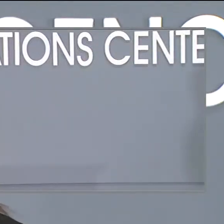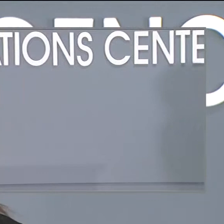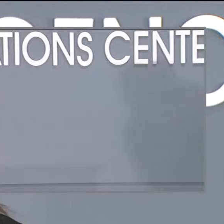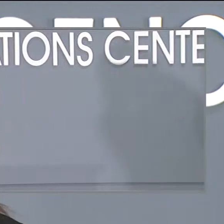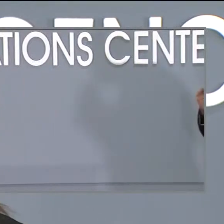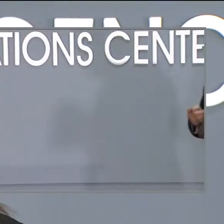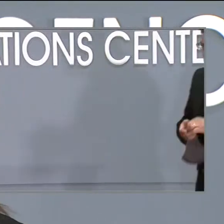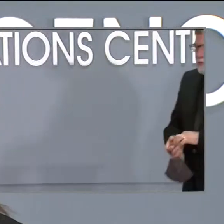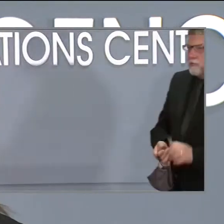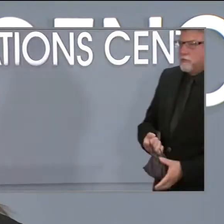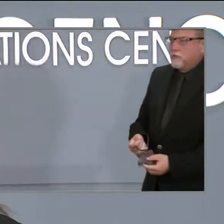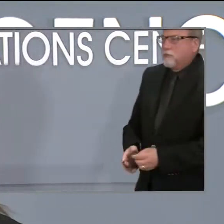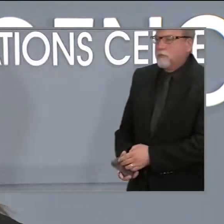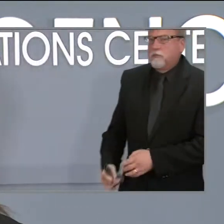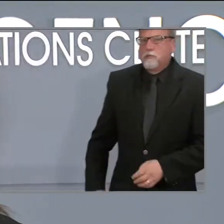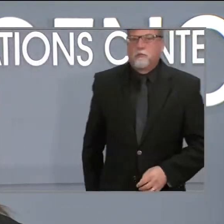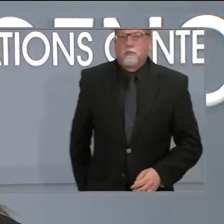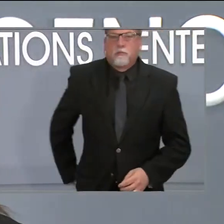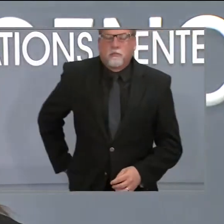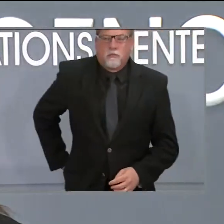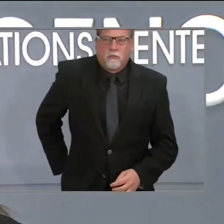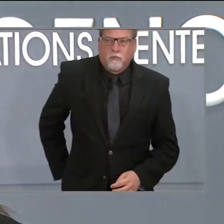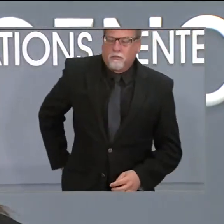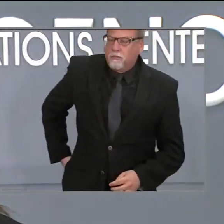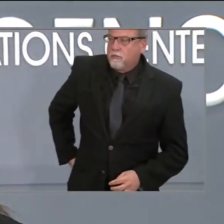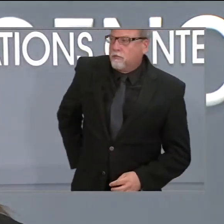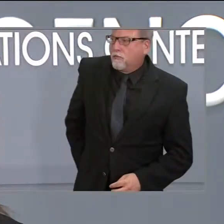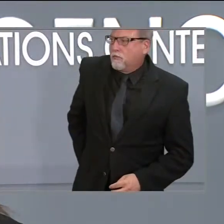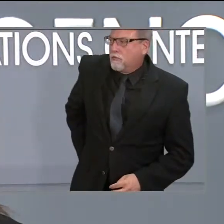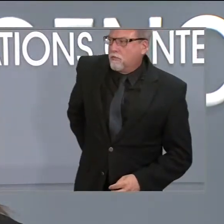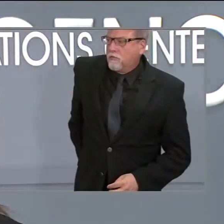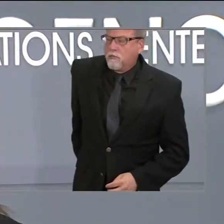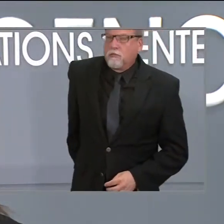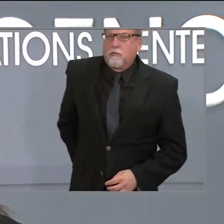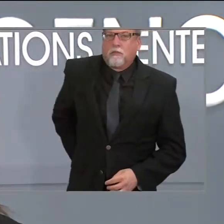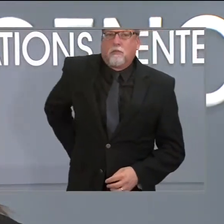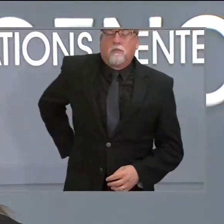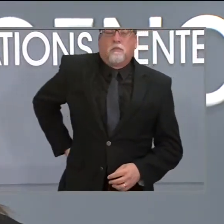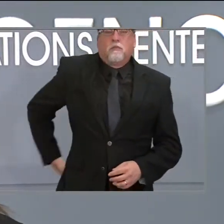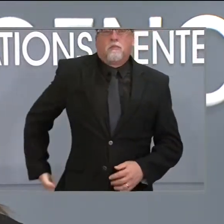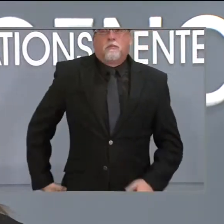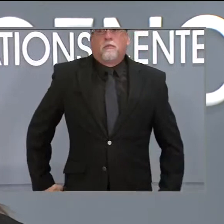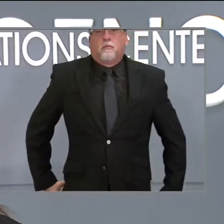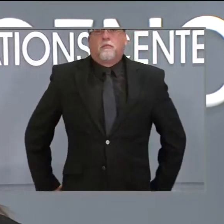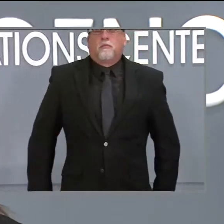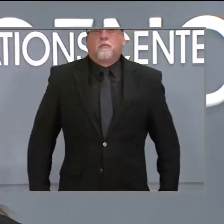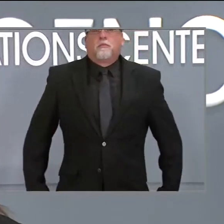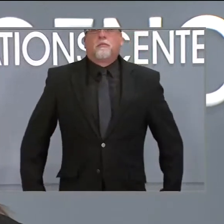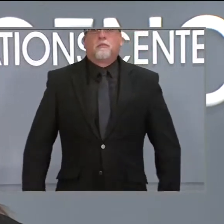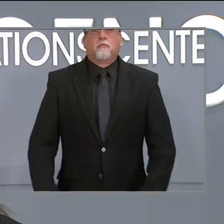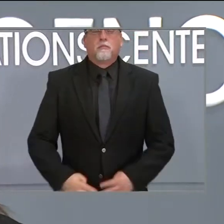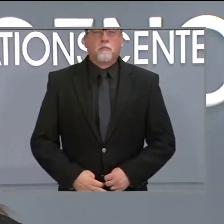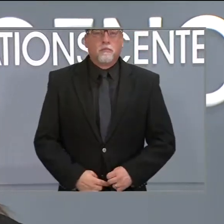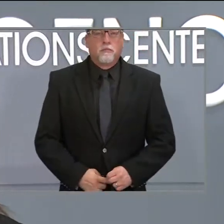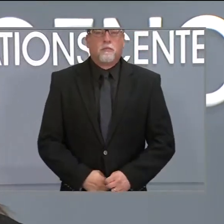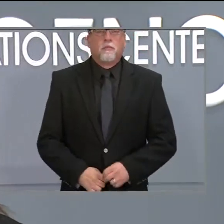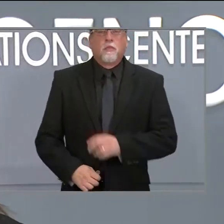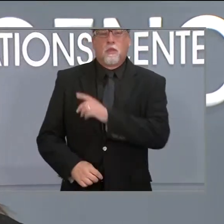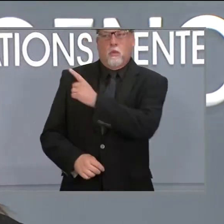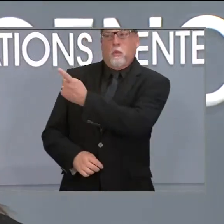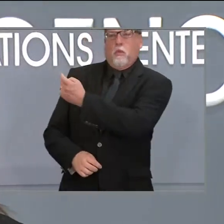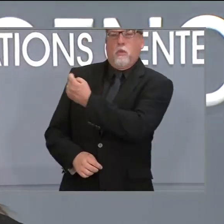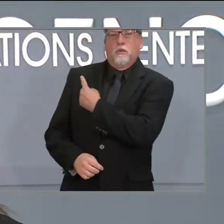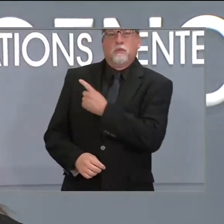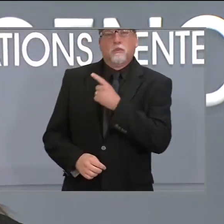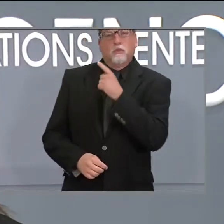masking guidance for schools that it was really to project a little bit on the horizon for school boards. What does that horizon